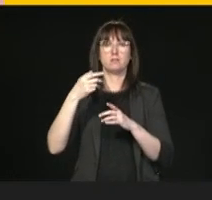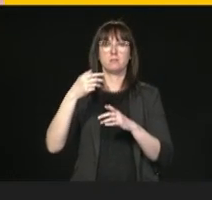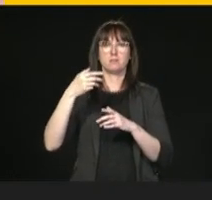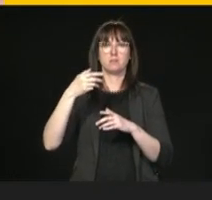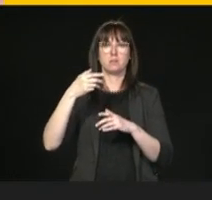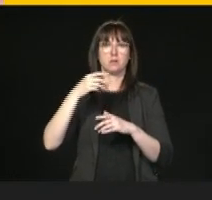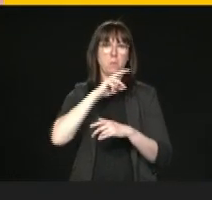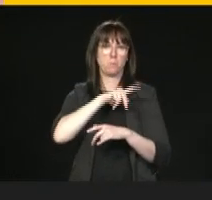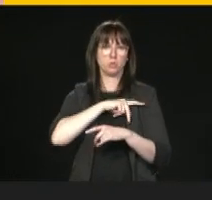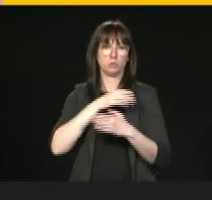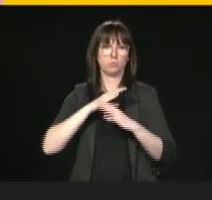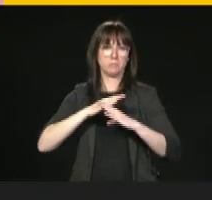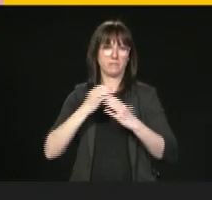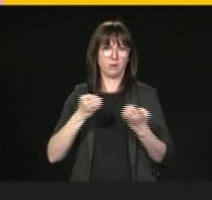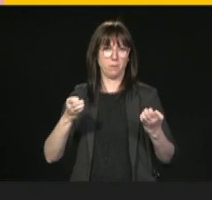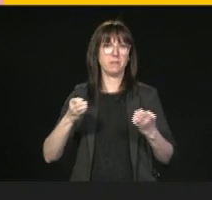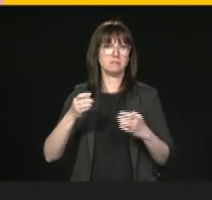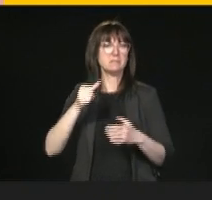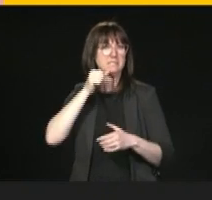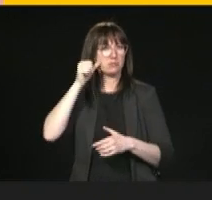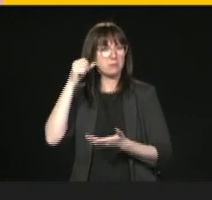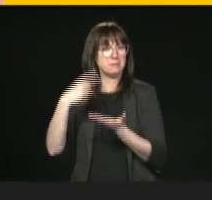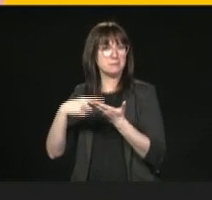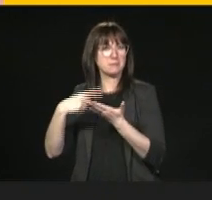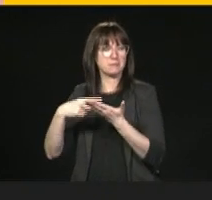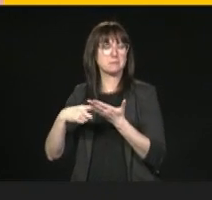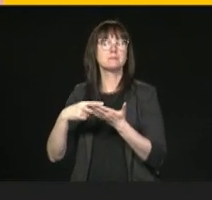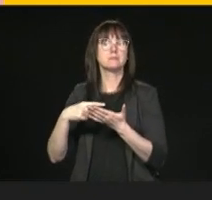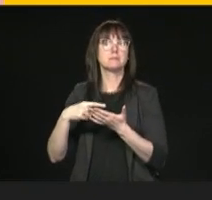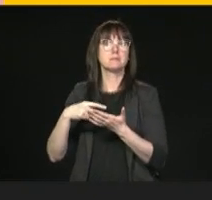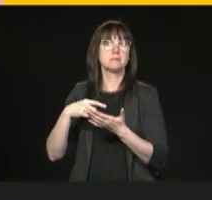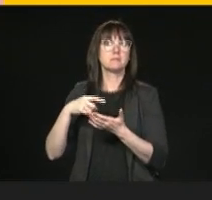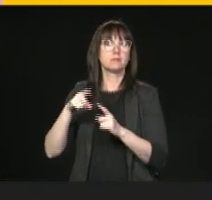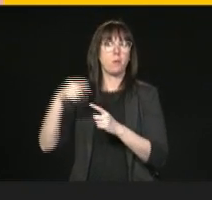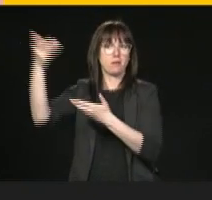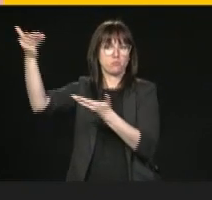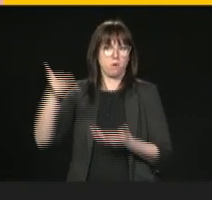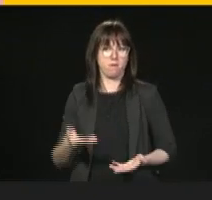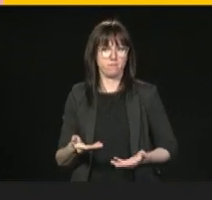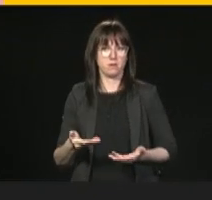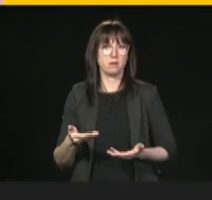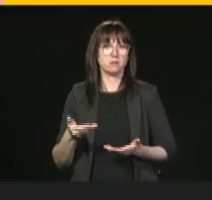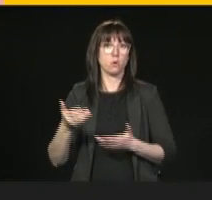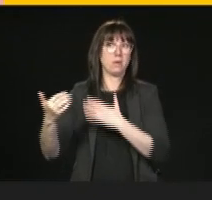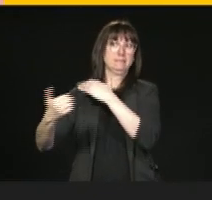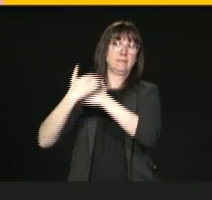yesterday, when is it actually going to get here?